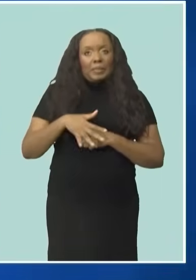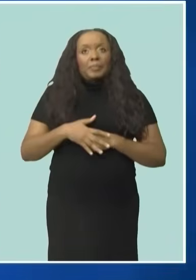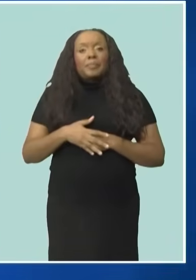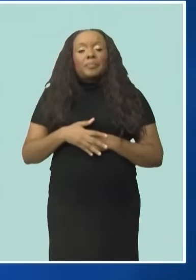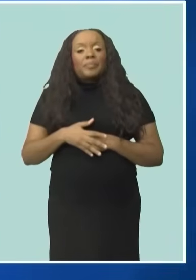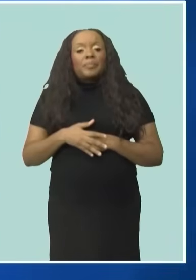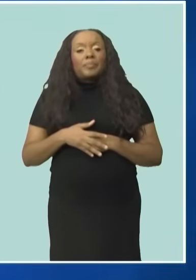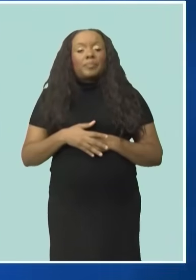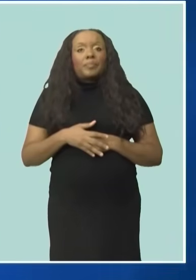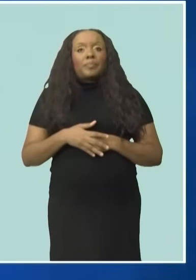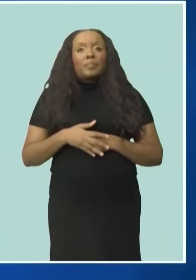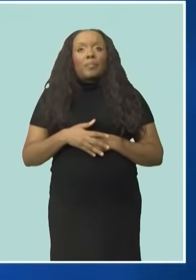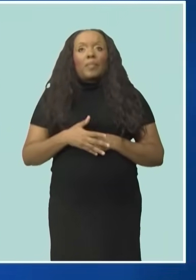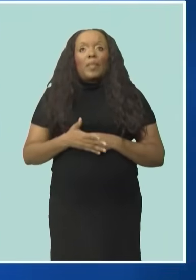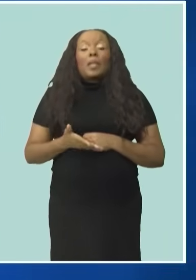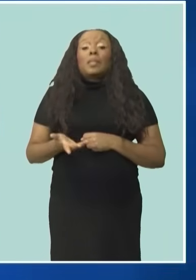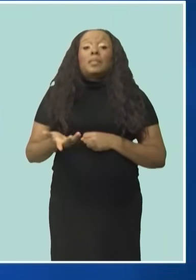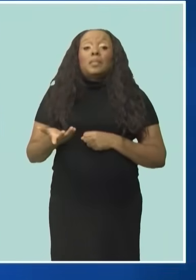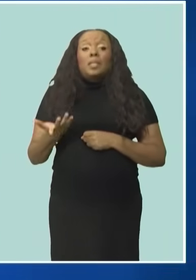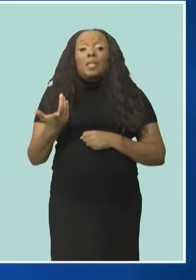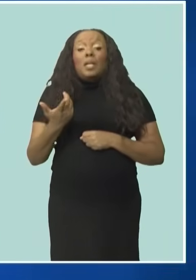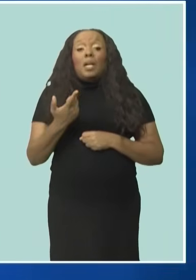so because